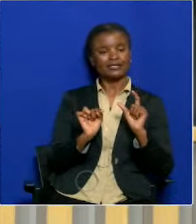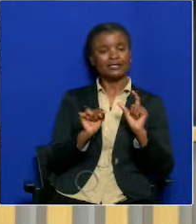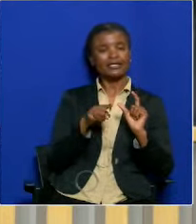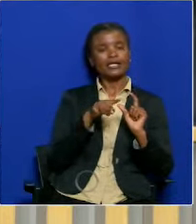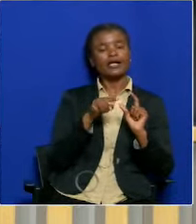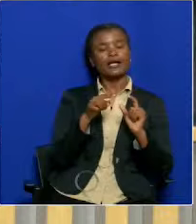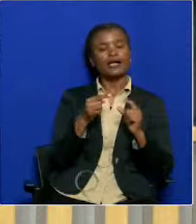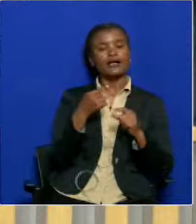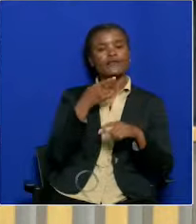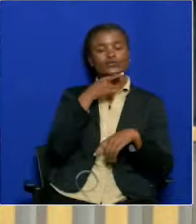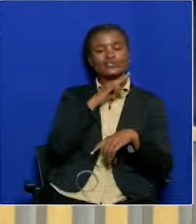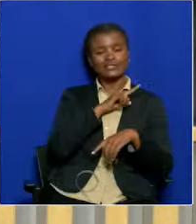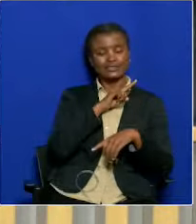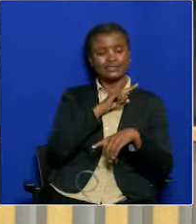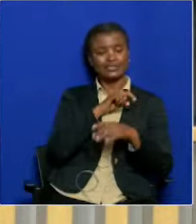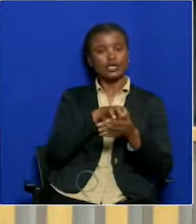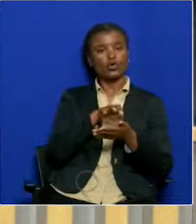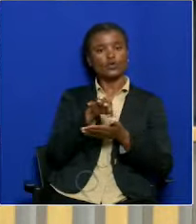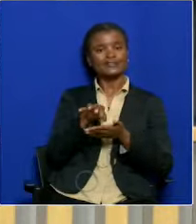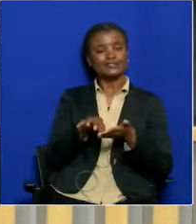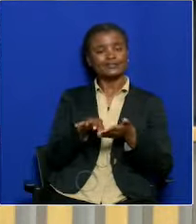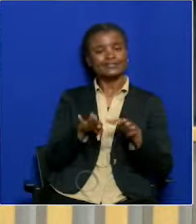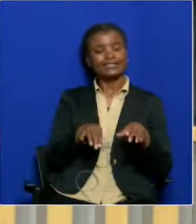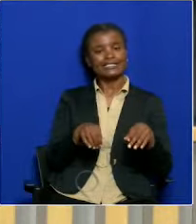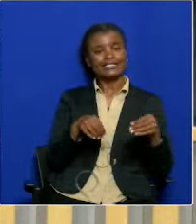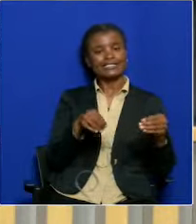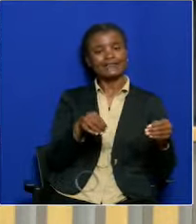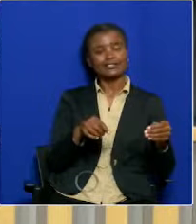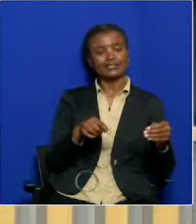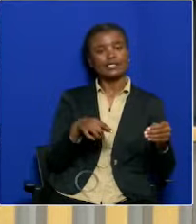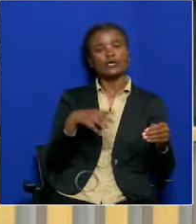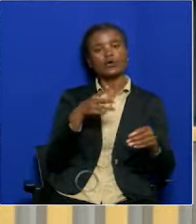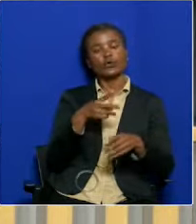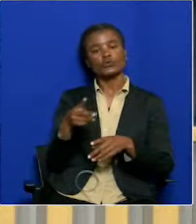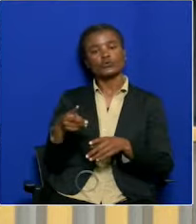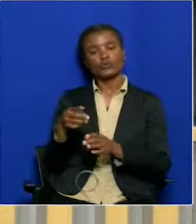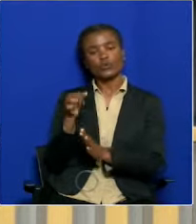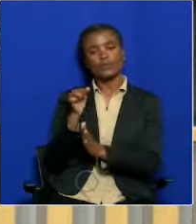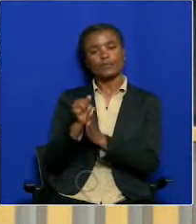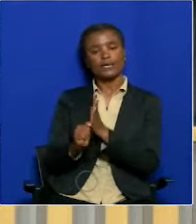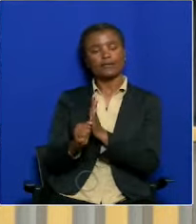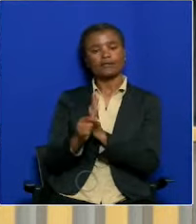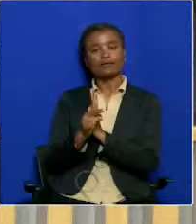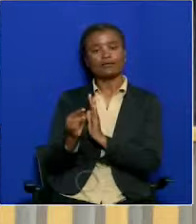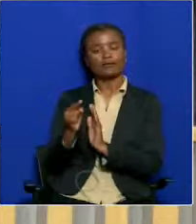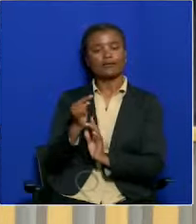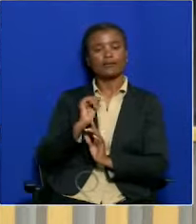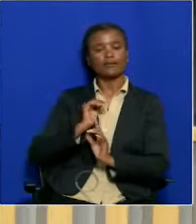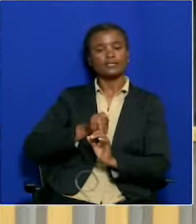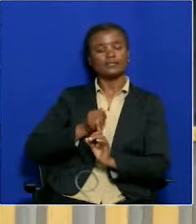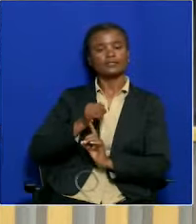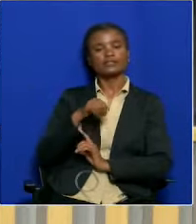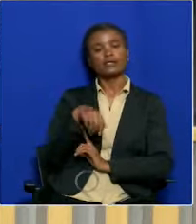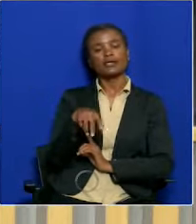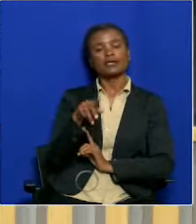contract, the murder of Ms. Babita Dekoran, the